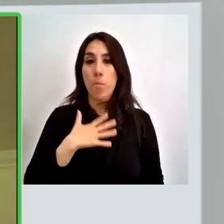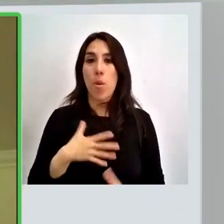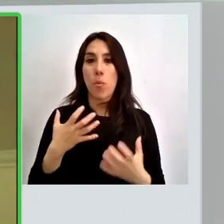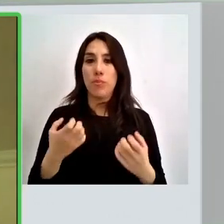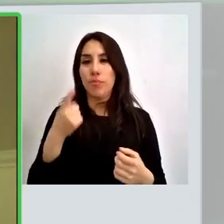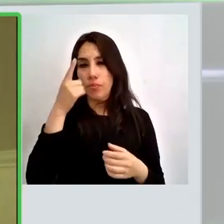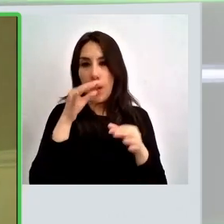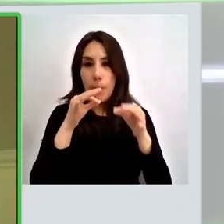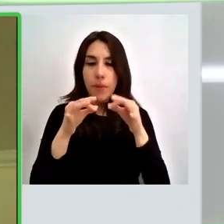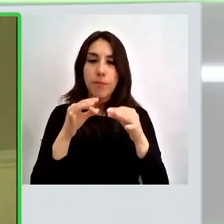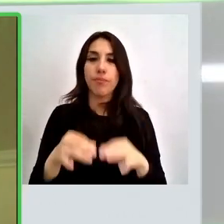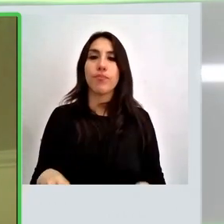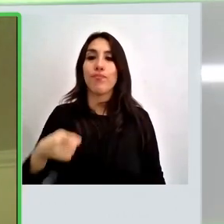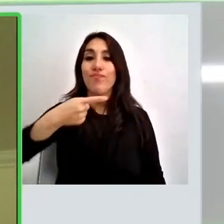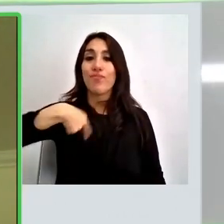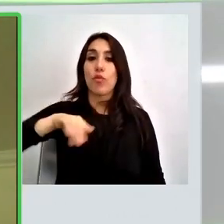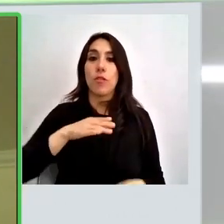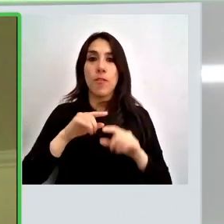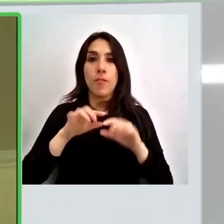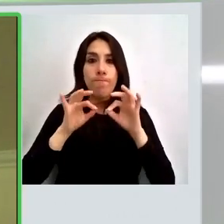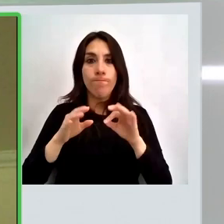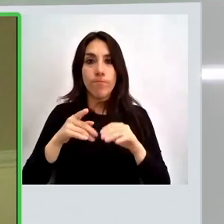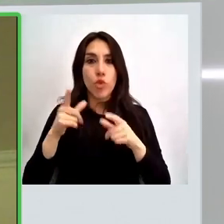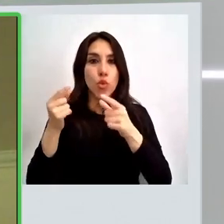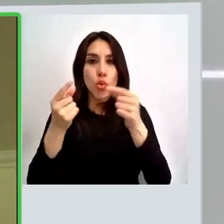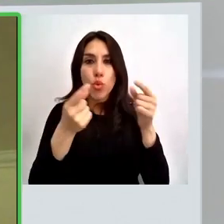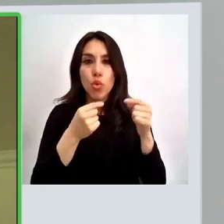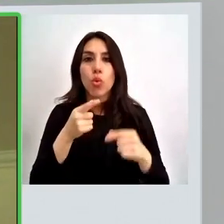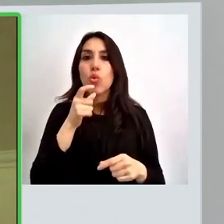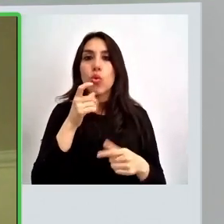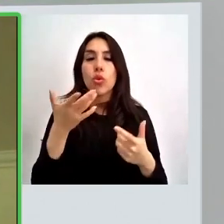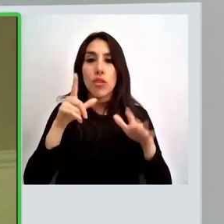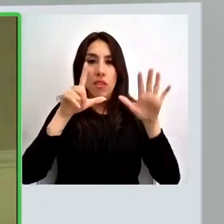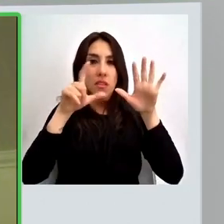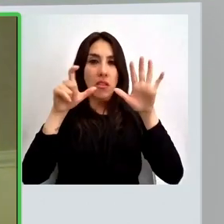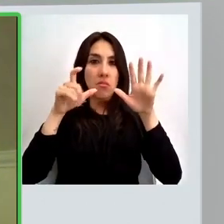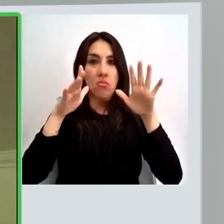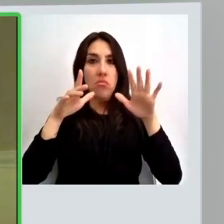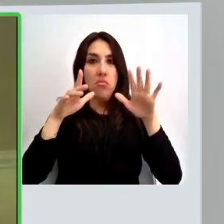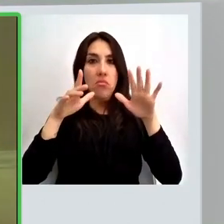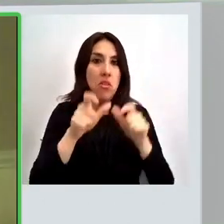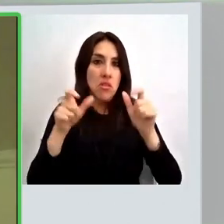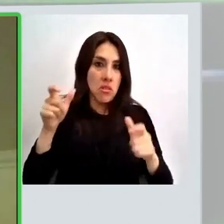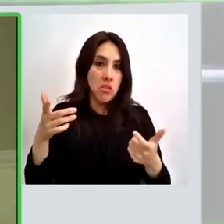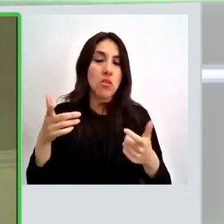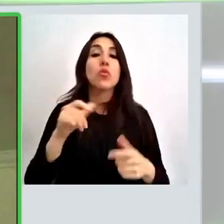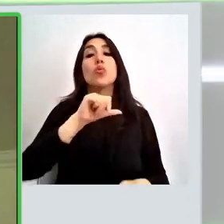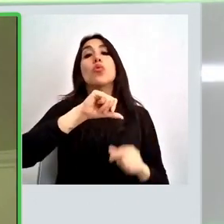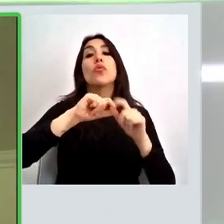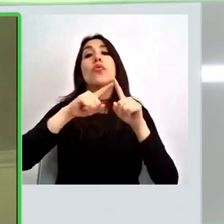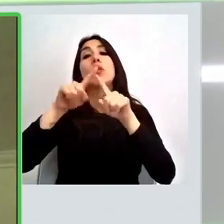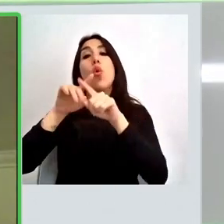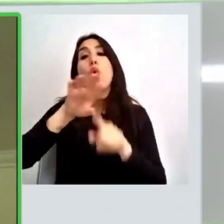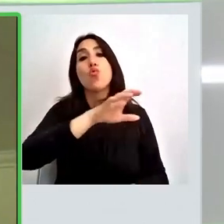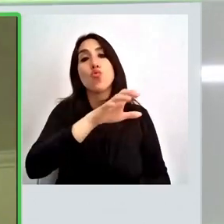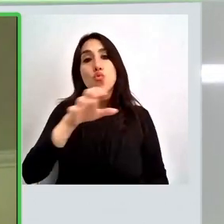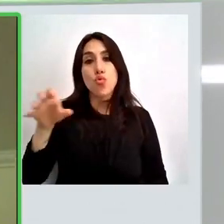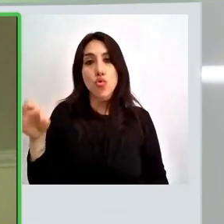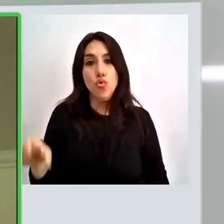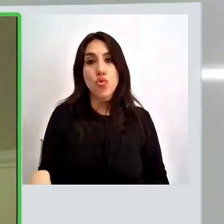different countries attend our summits. And again, what we do is bring people together, both